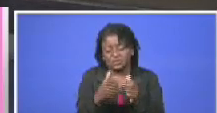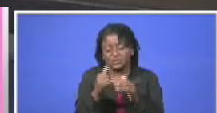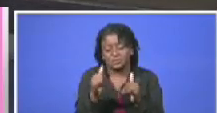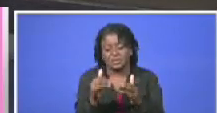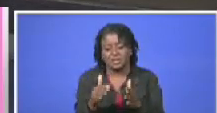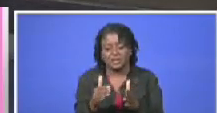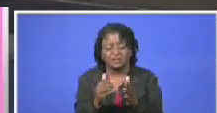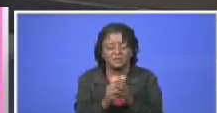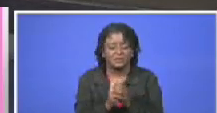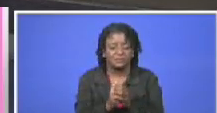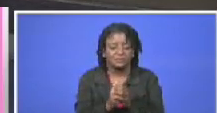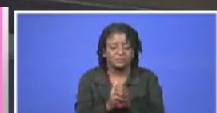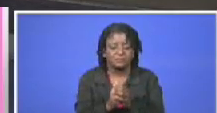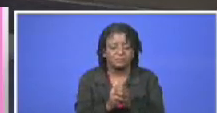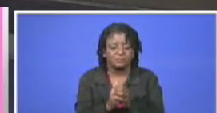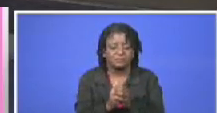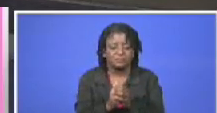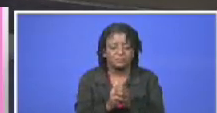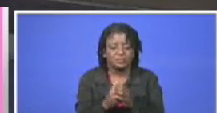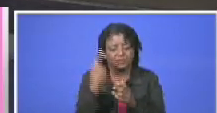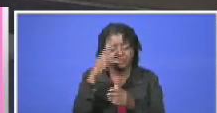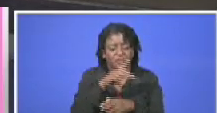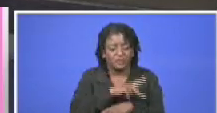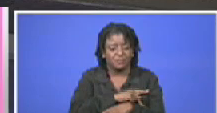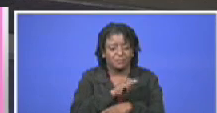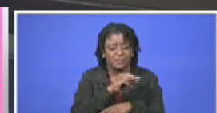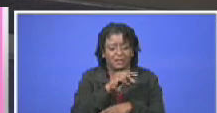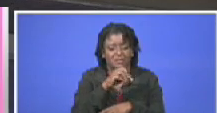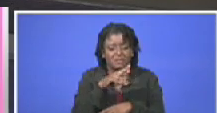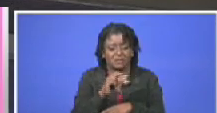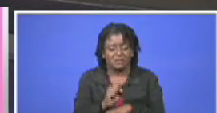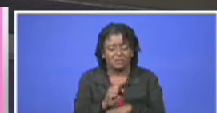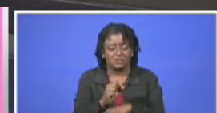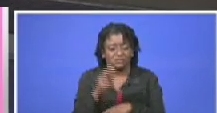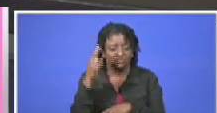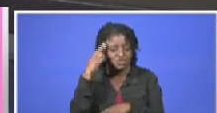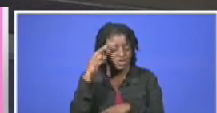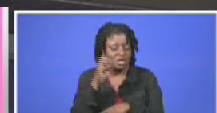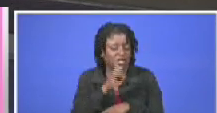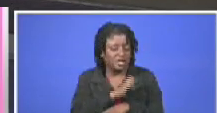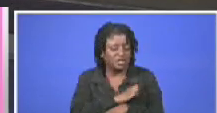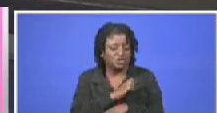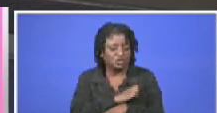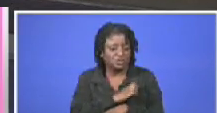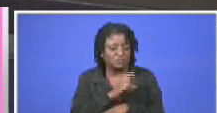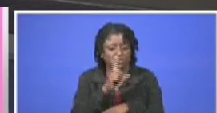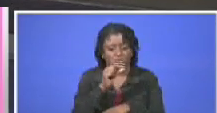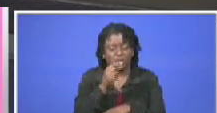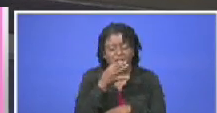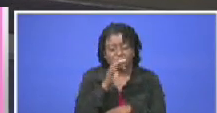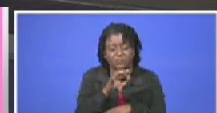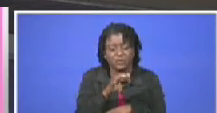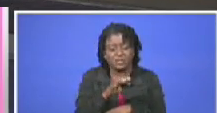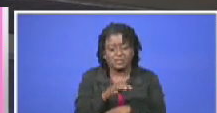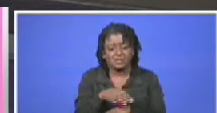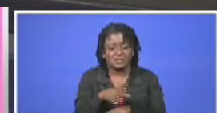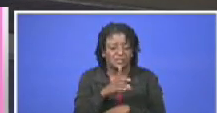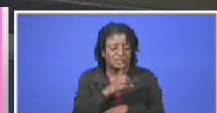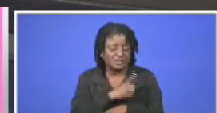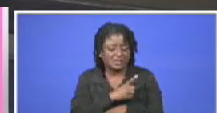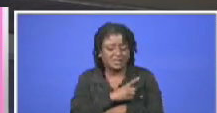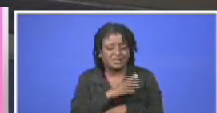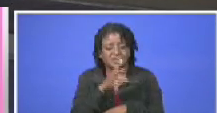Ishmael Curtis chipped in with 12 points apiece. For the Panthers, Rashad Edgecombe a side-high 20 points, Salathiel Donkey Dean 17 points and 12